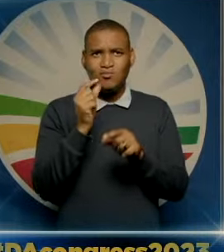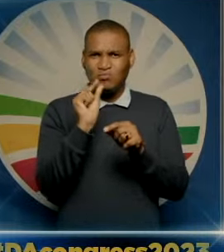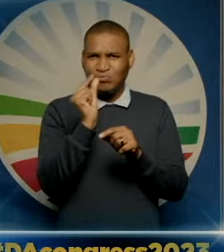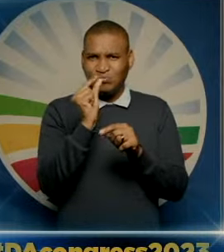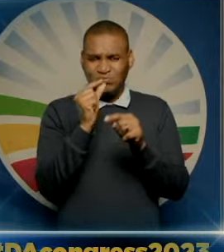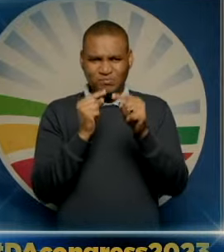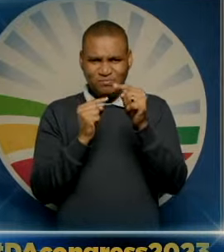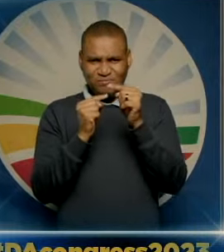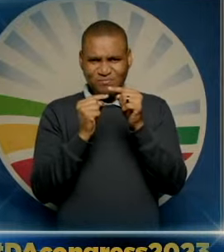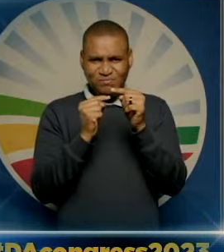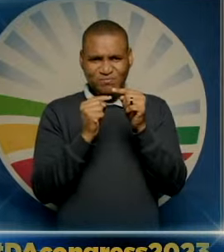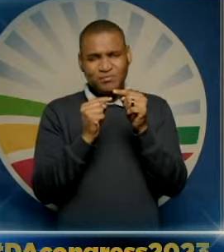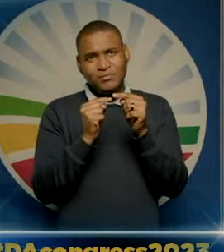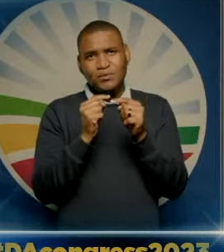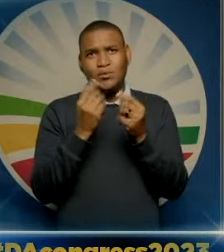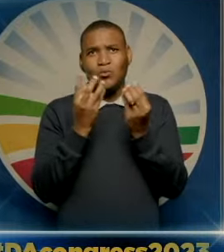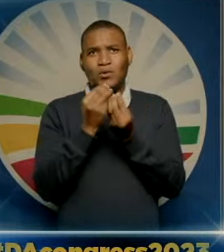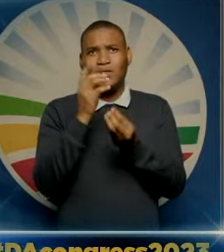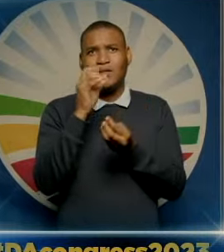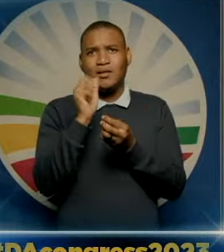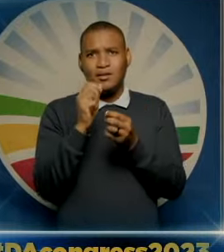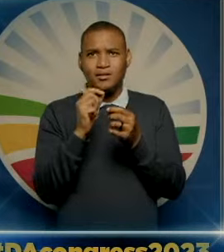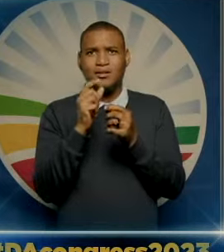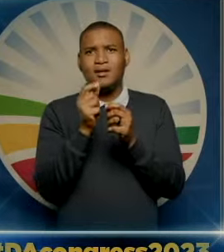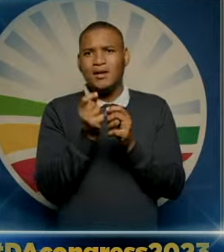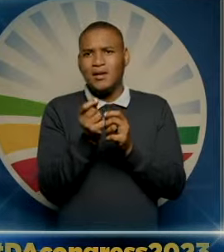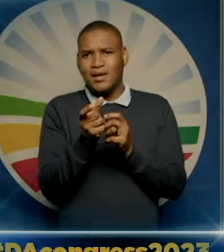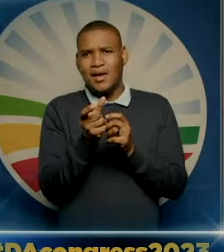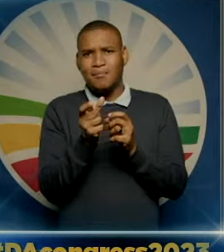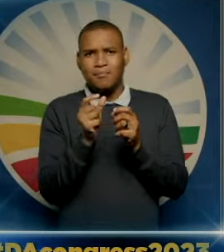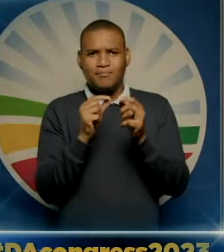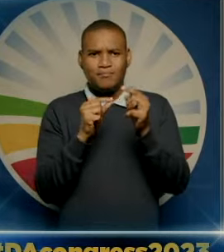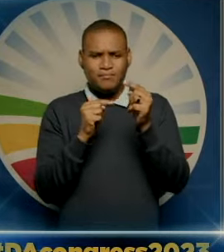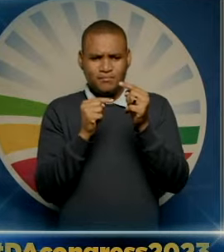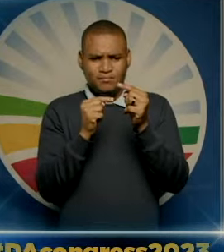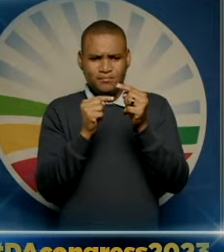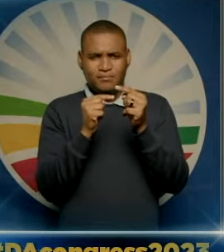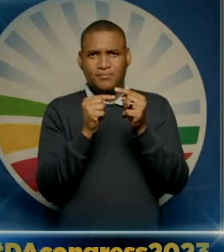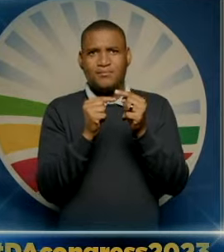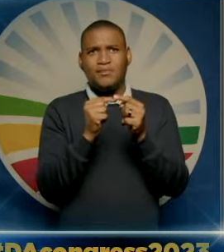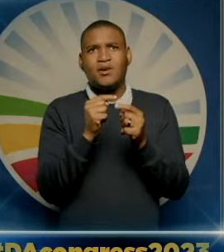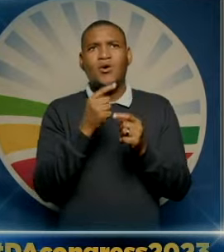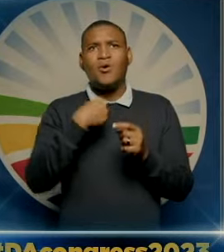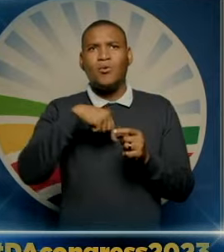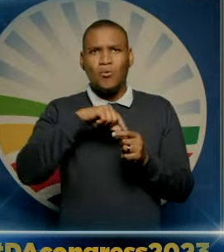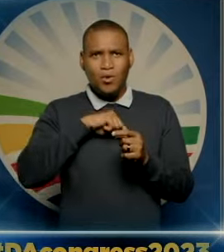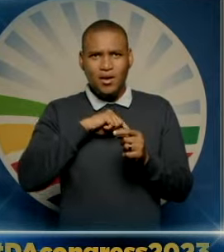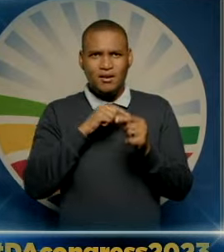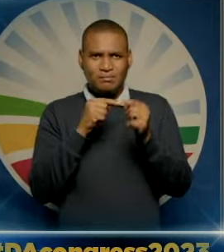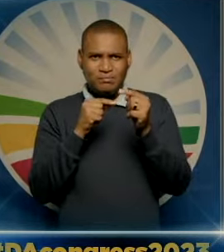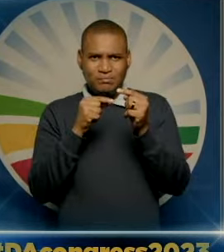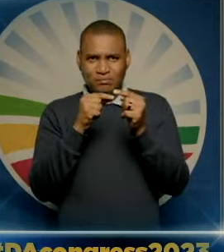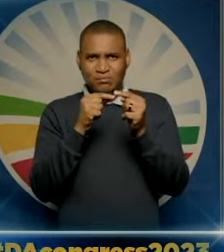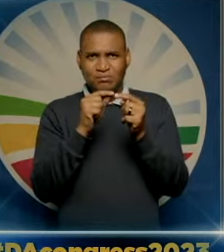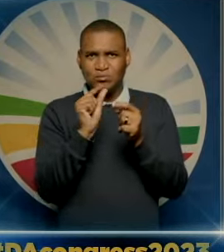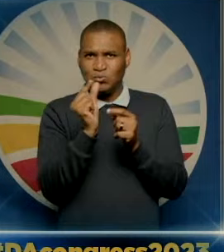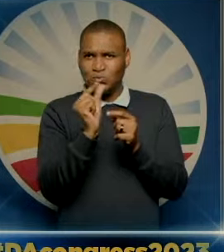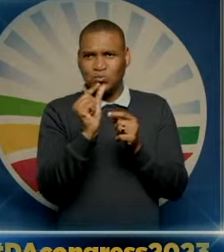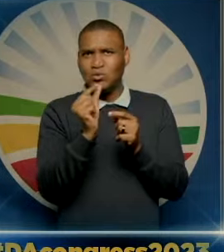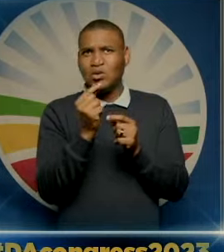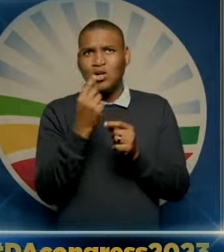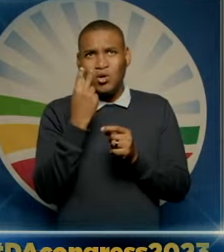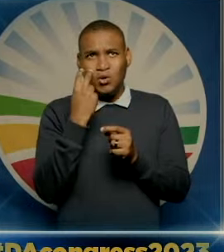ANC. The gap gets down to the single digits. We are within striking distance, and this is what it